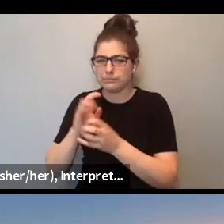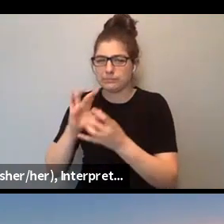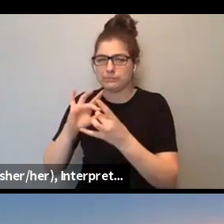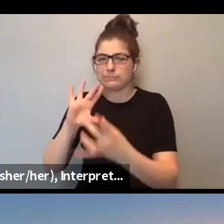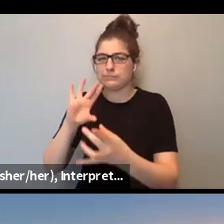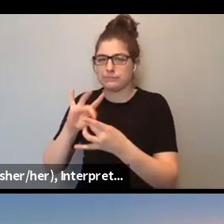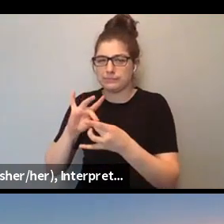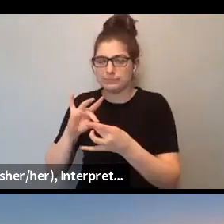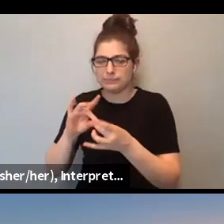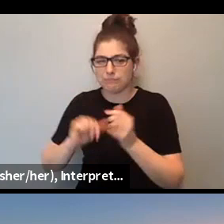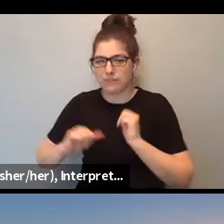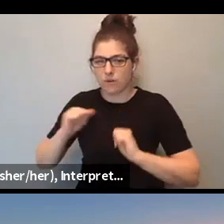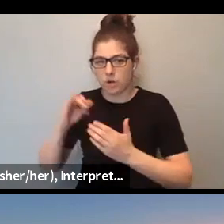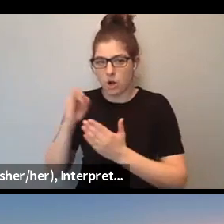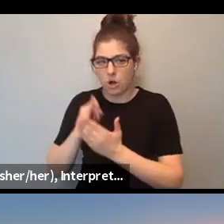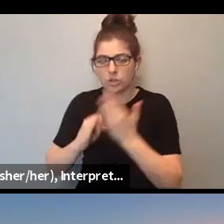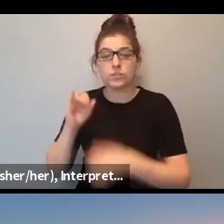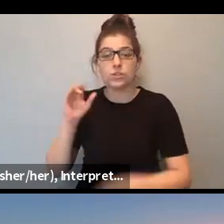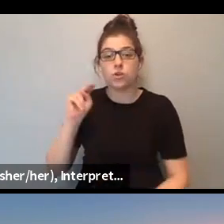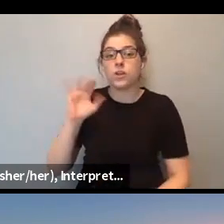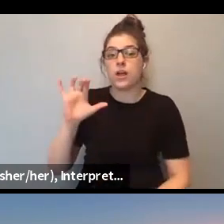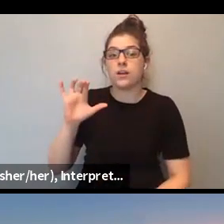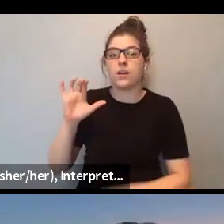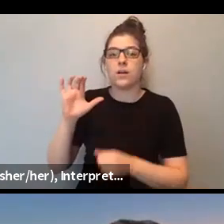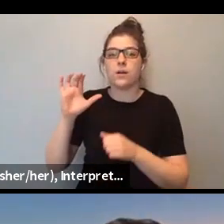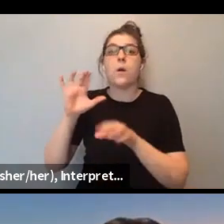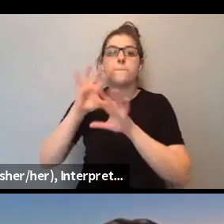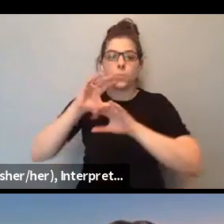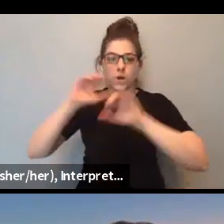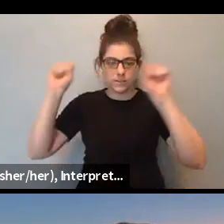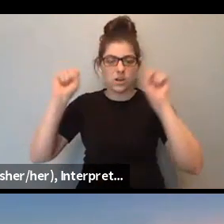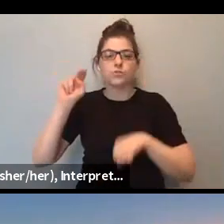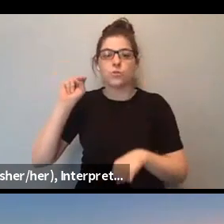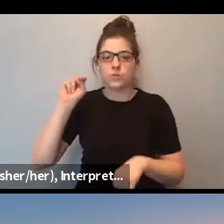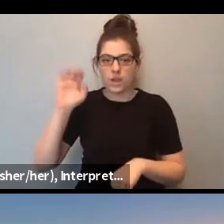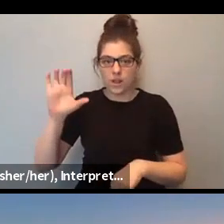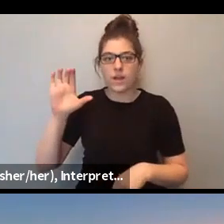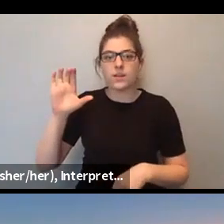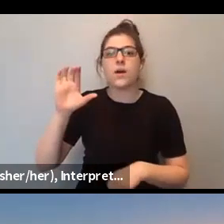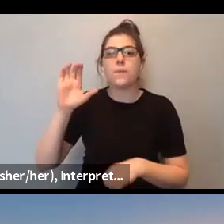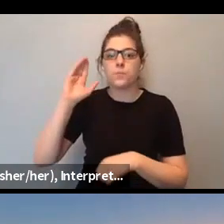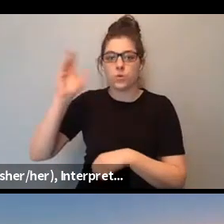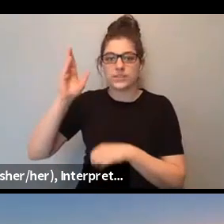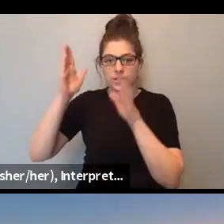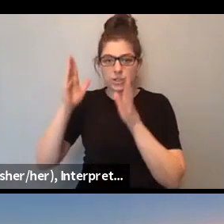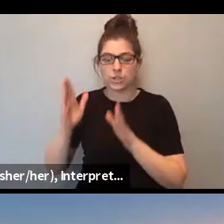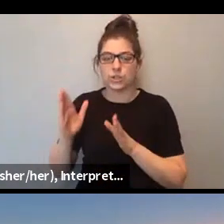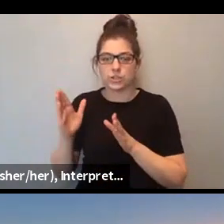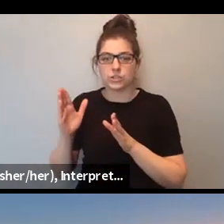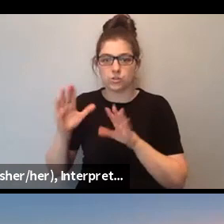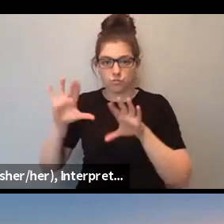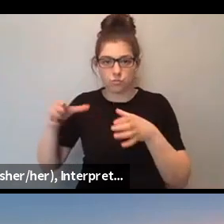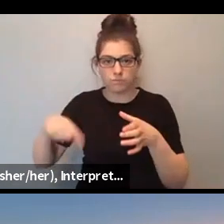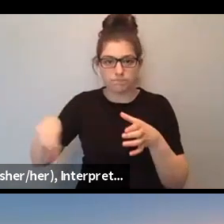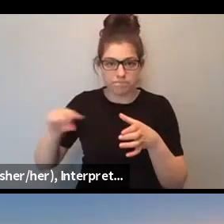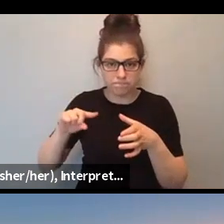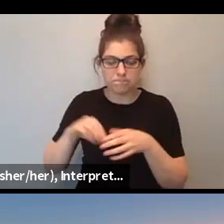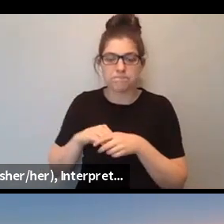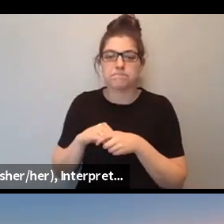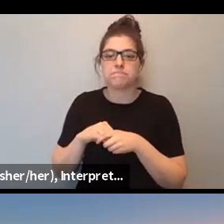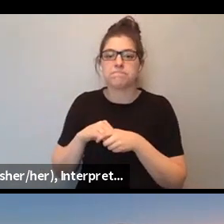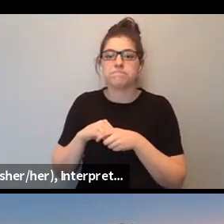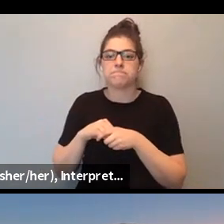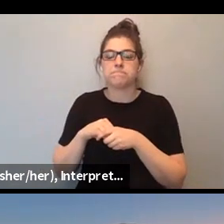president of the North Carolina Presenters Consortium. I'm a mixed race Ukrainian Sri Lankan queer man with dark